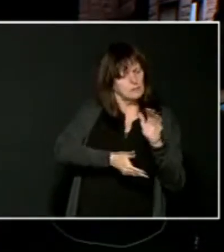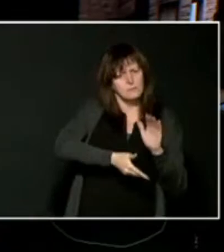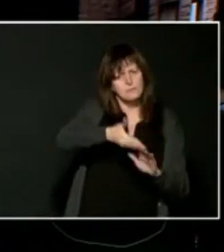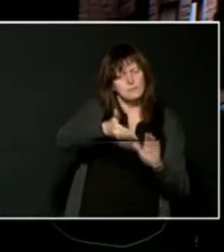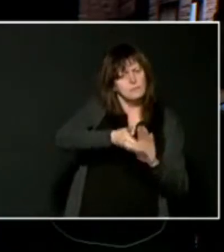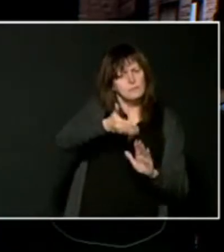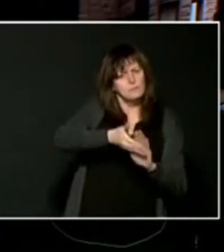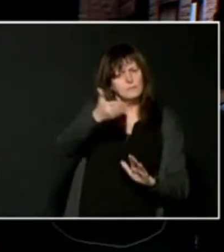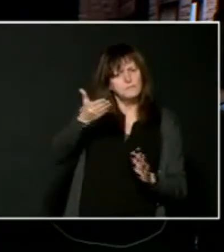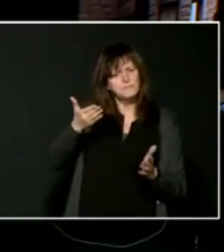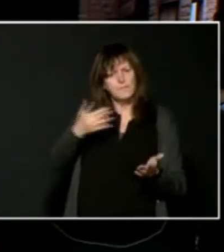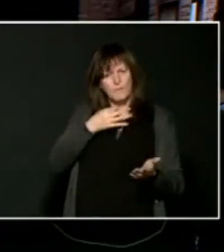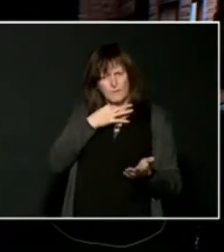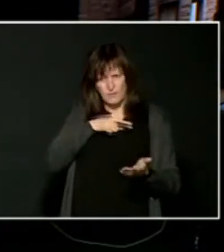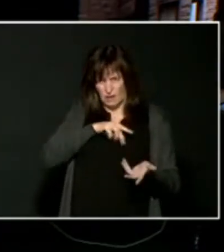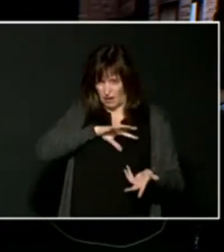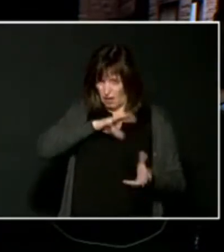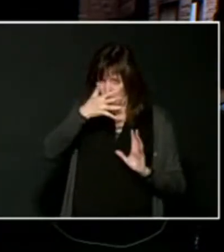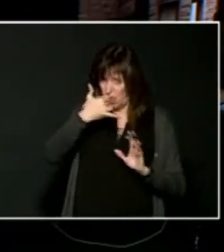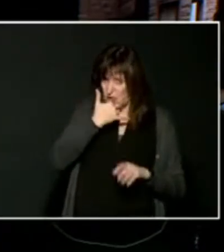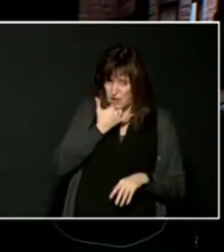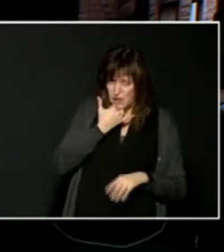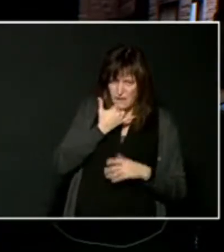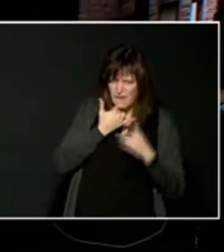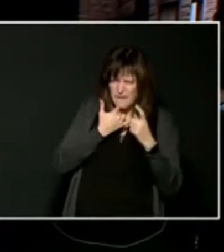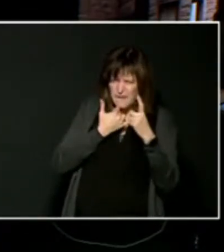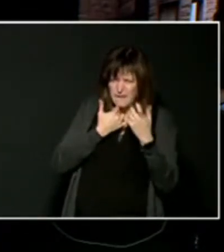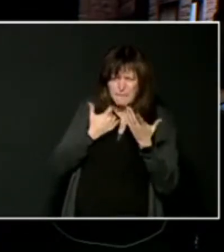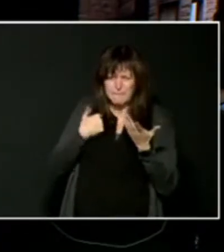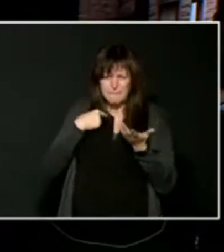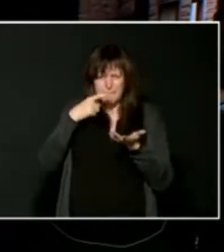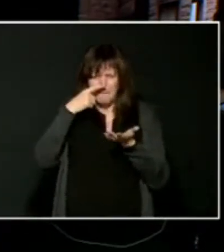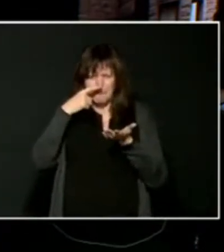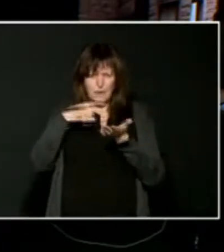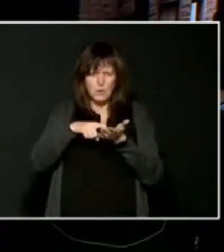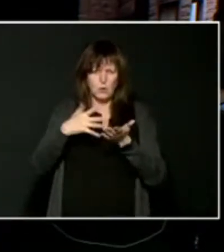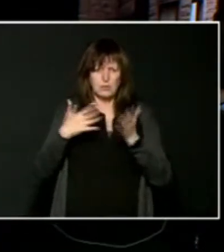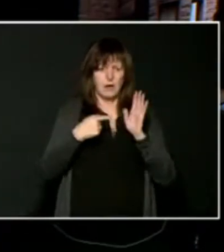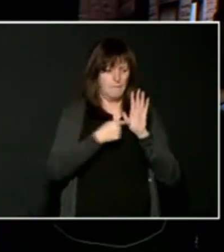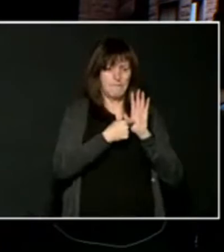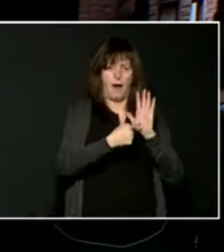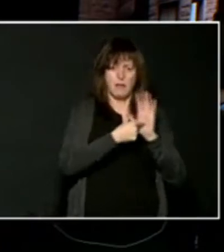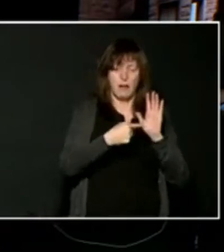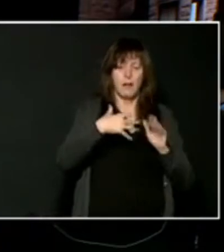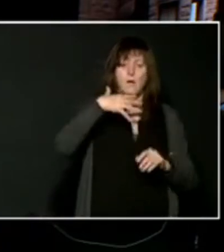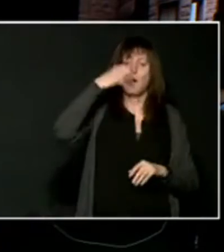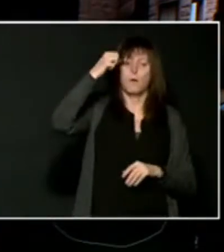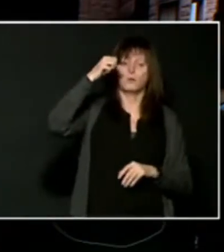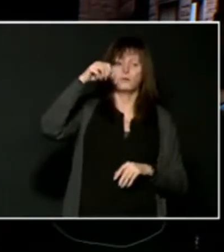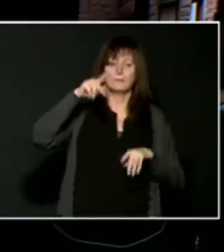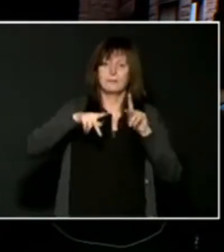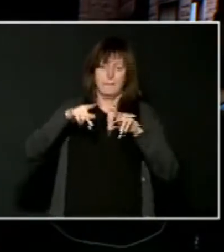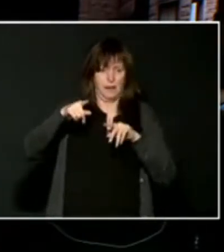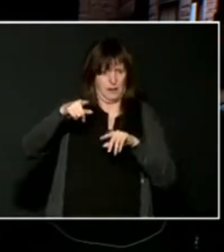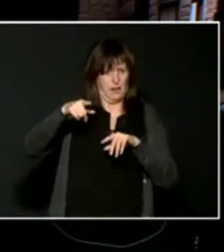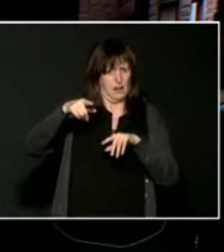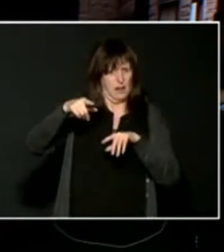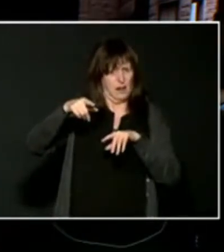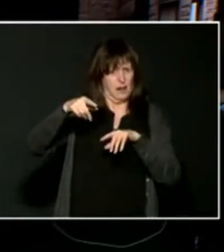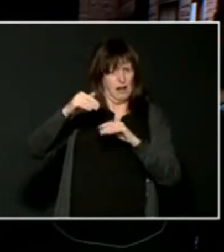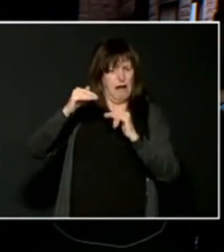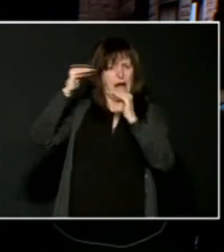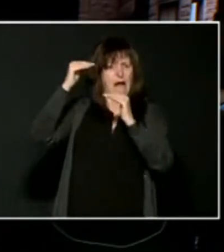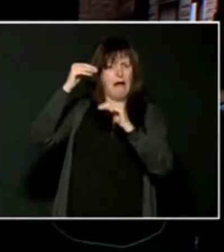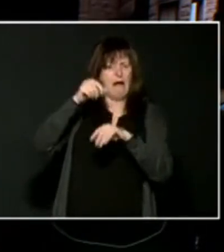flawed? I mean, we see in the modeling that elder people in higher risk communities aren't getting vaccinated as